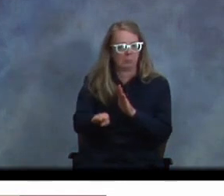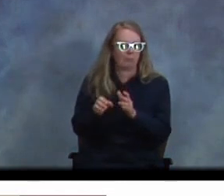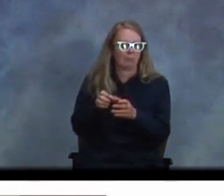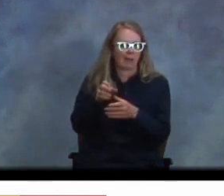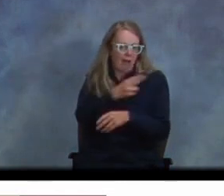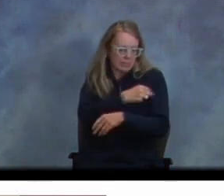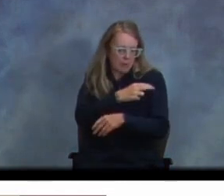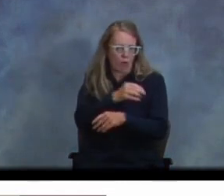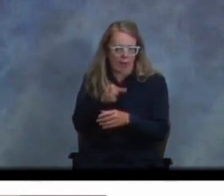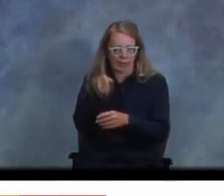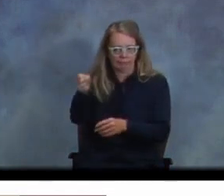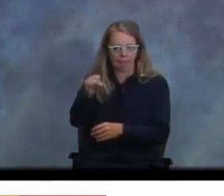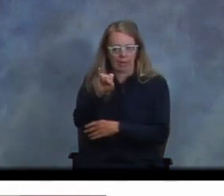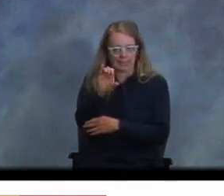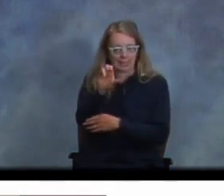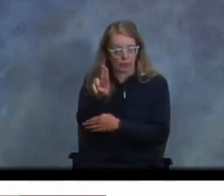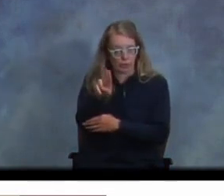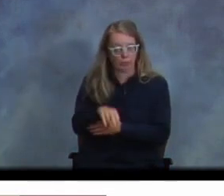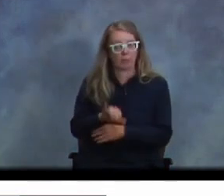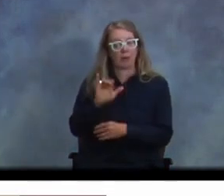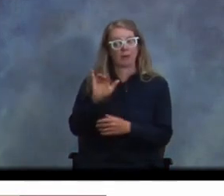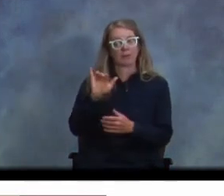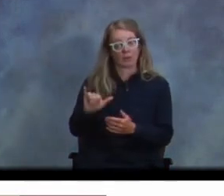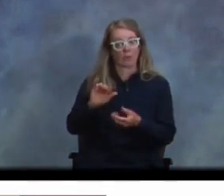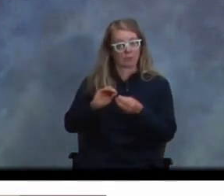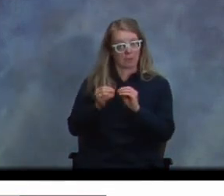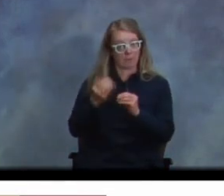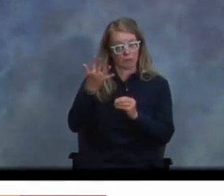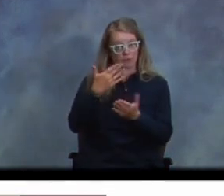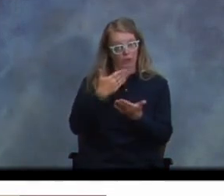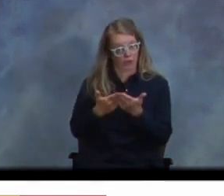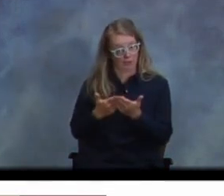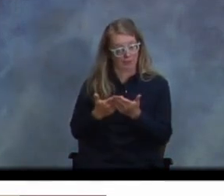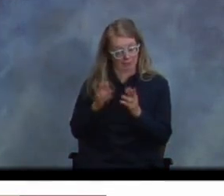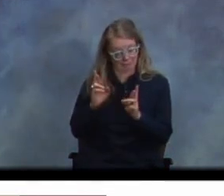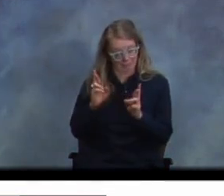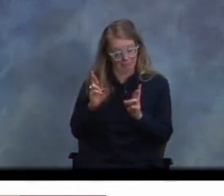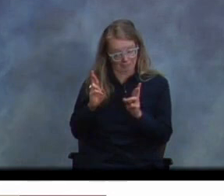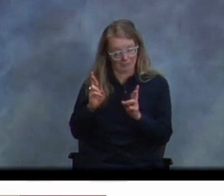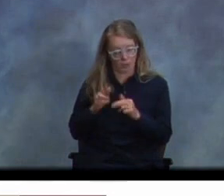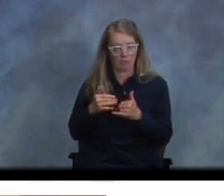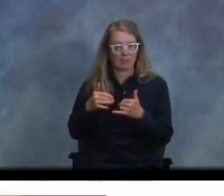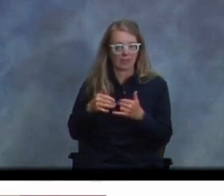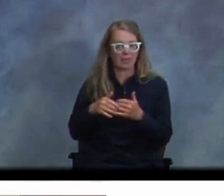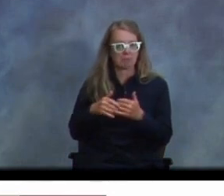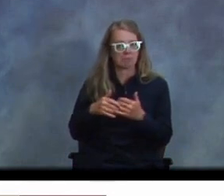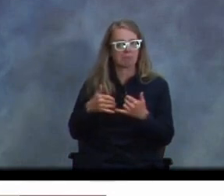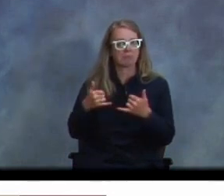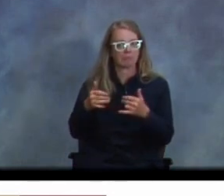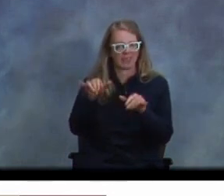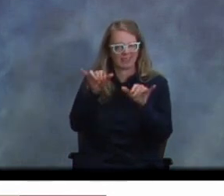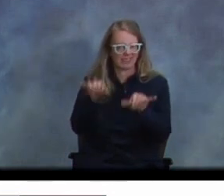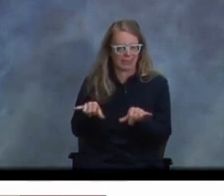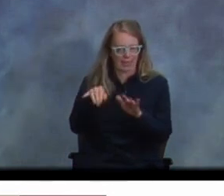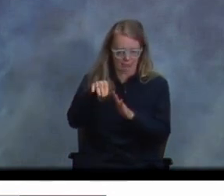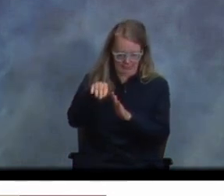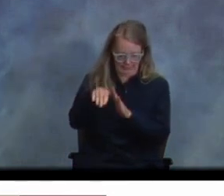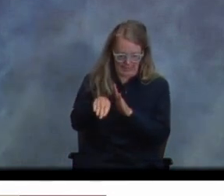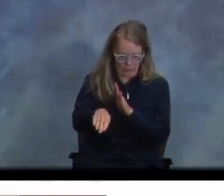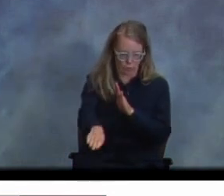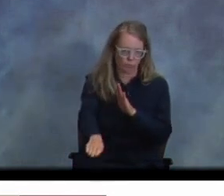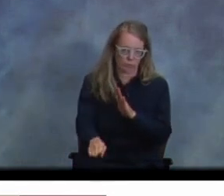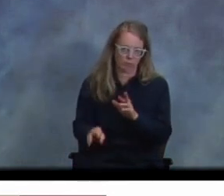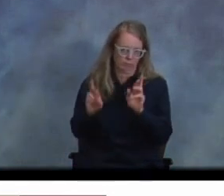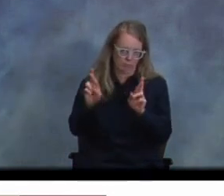utilizations. This is very hopeful that we will soon see the same encouraging trend in our death rate